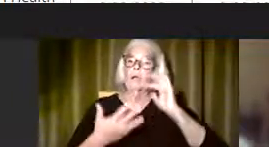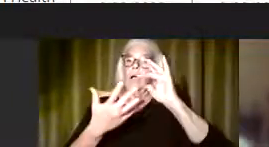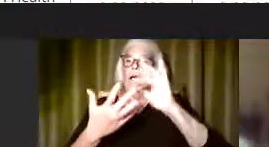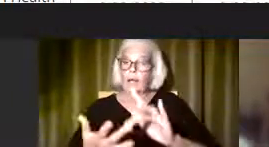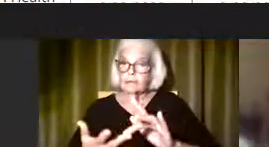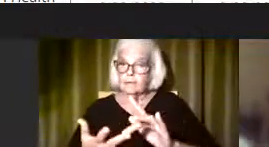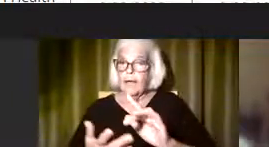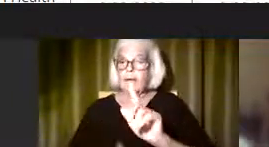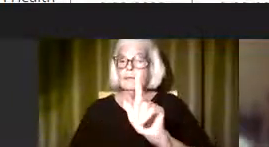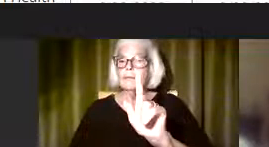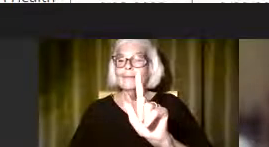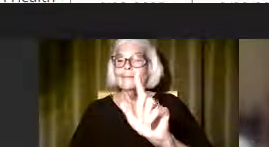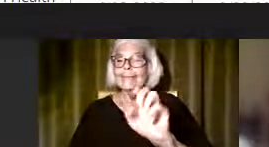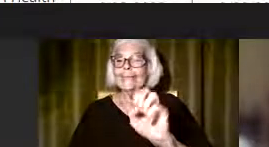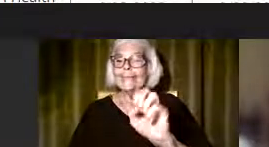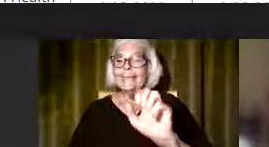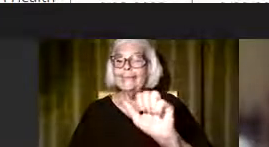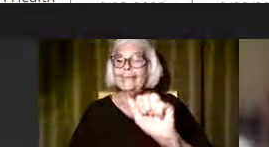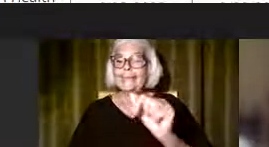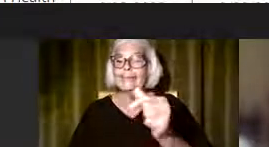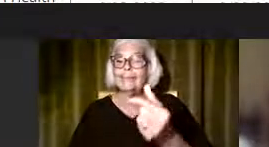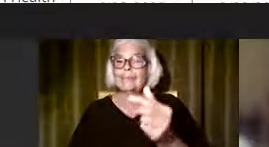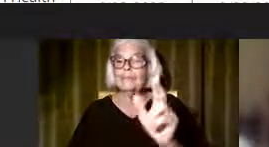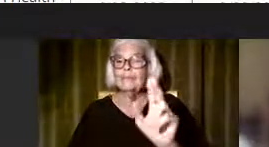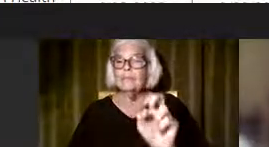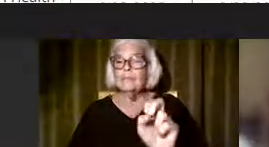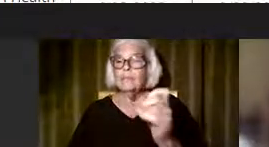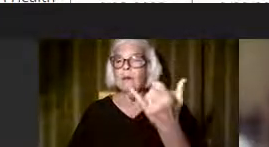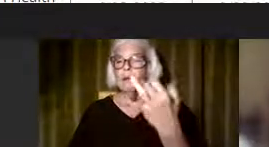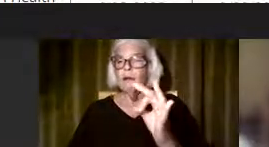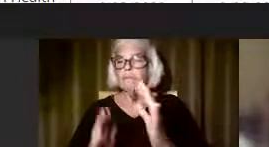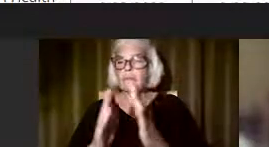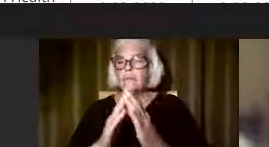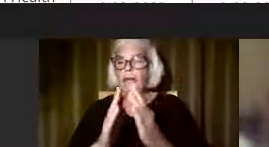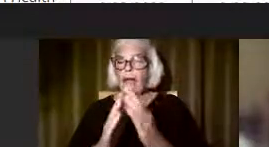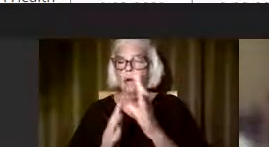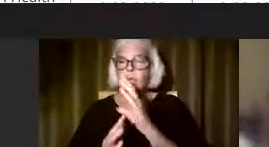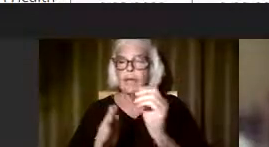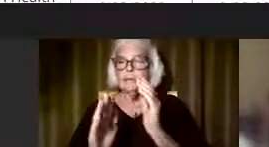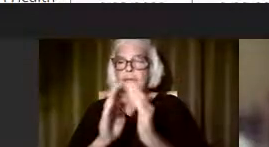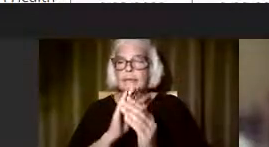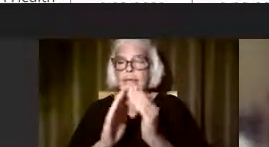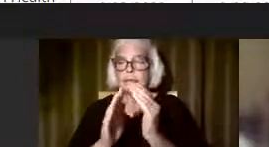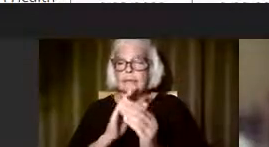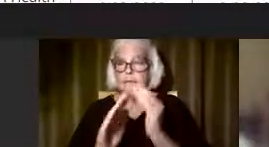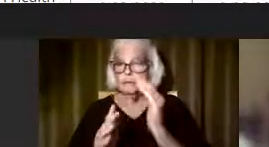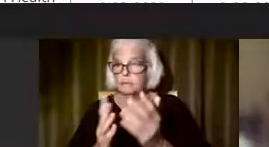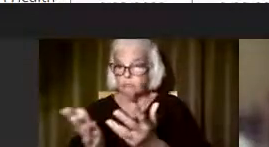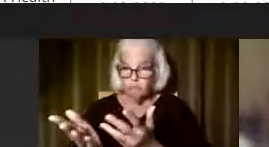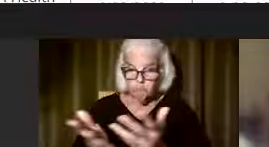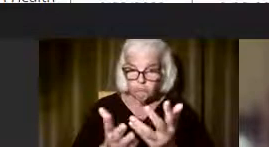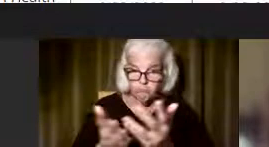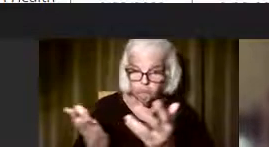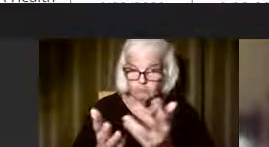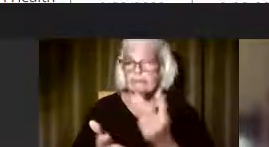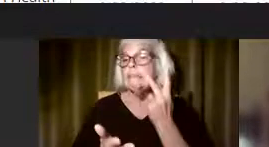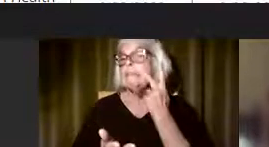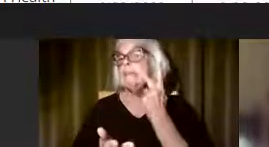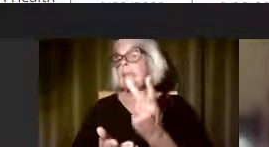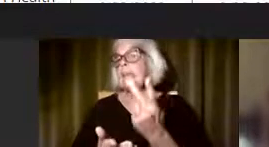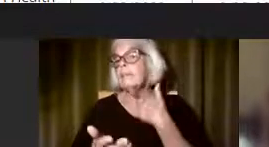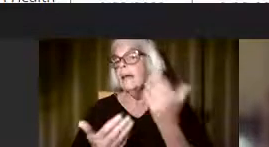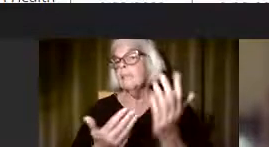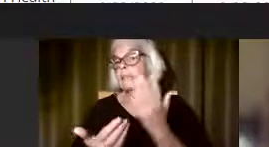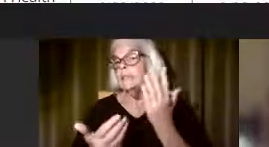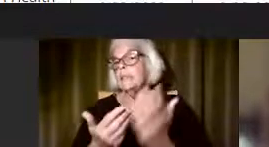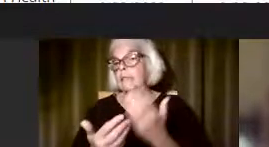what distribution channels they have of getting this messaging out. If we could get 251 towns